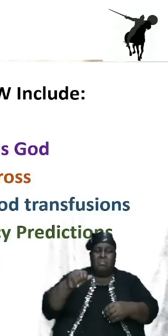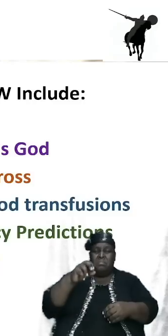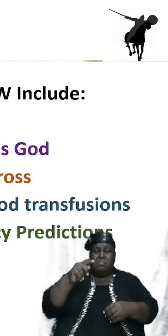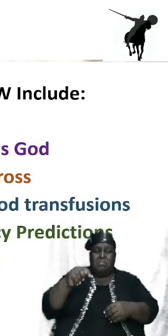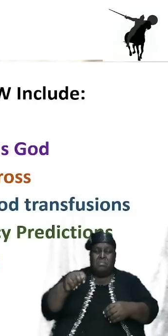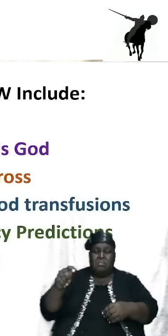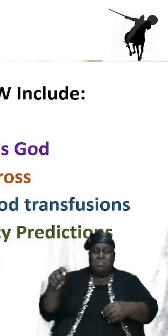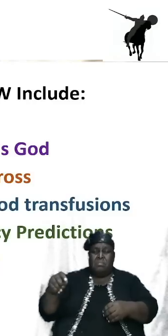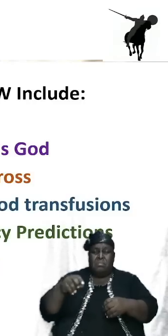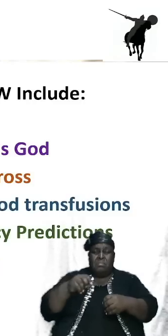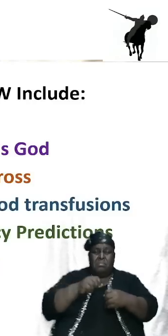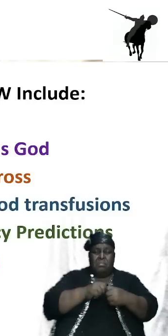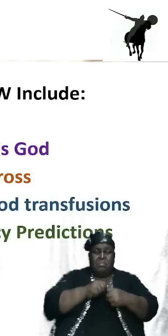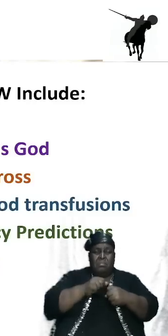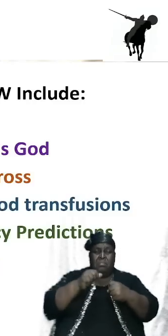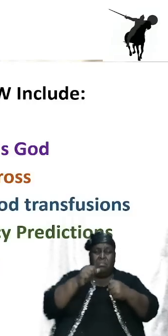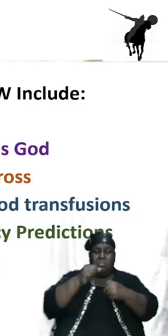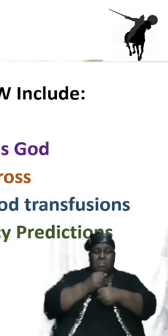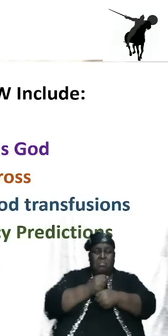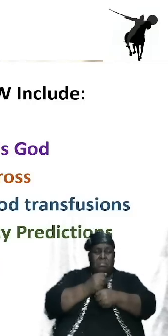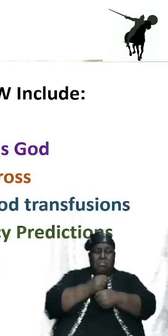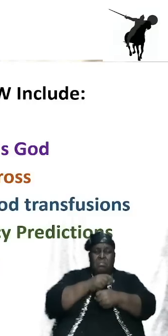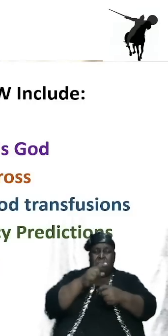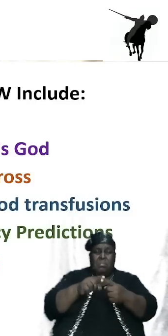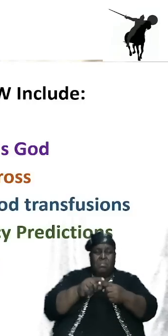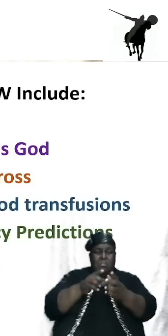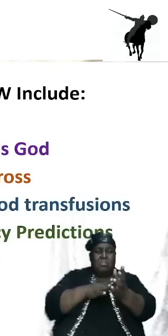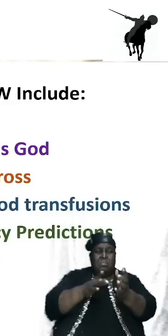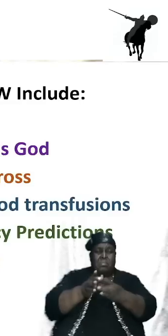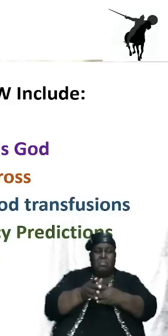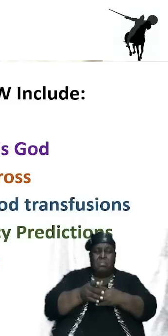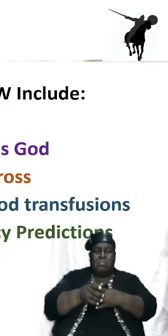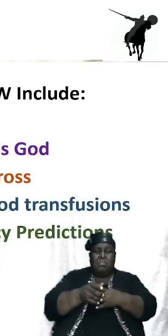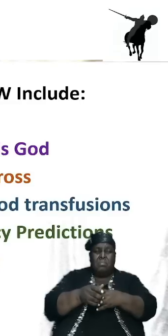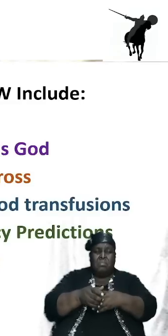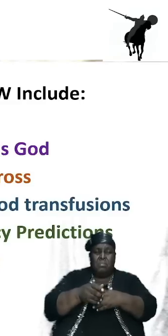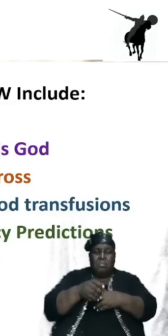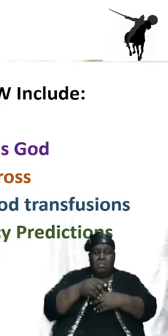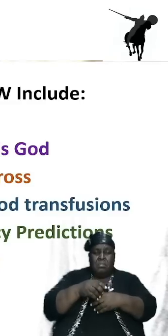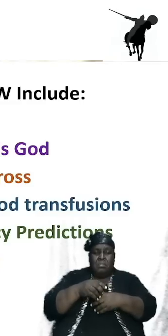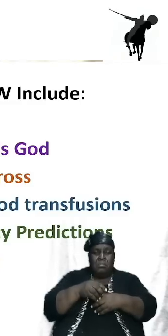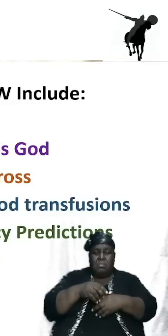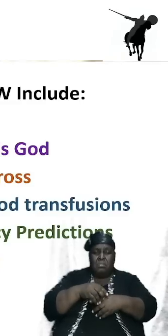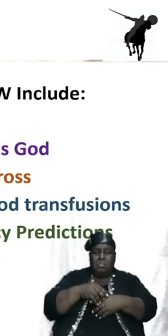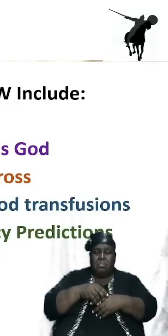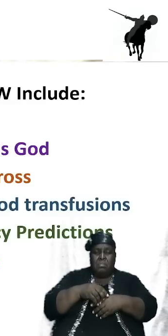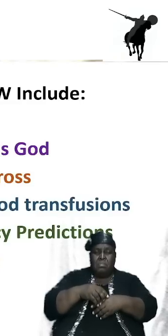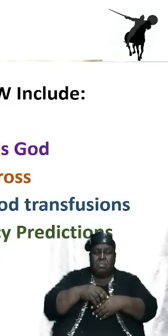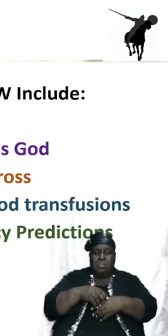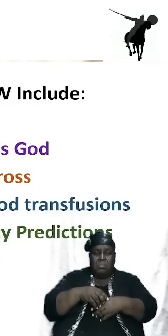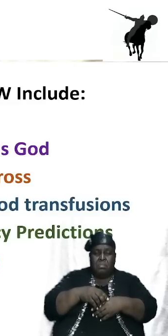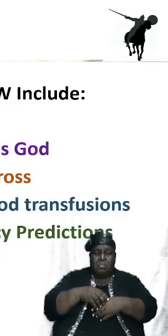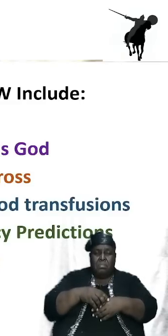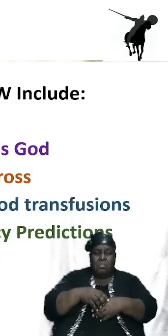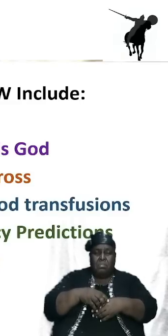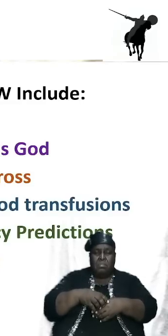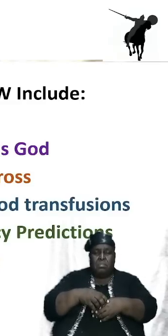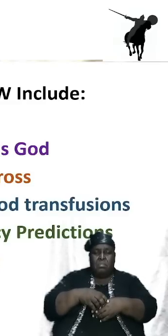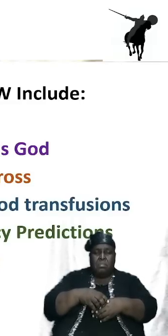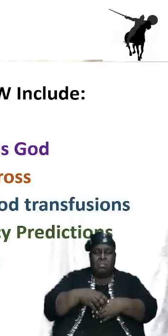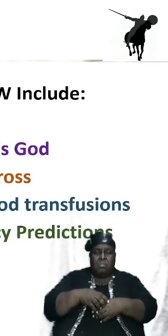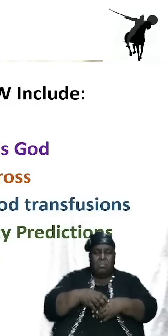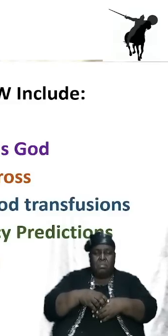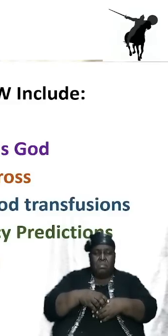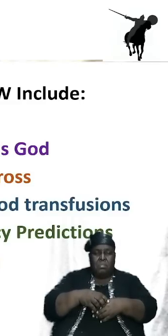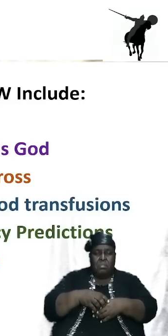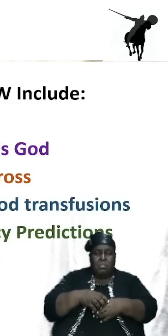particular time. Amen. And when Christ didn't come back, amen, they changed the date. And when Christ didn't come back at that point in